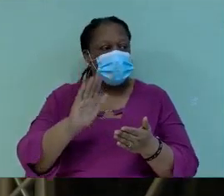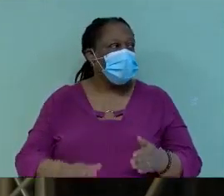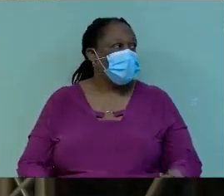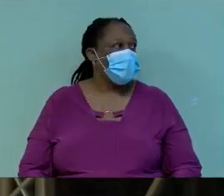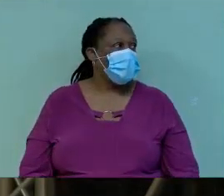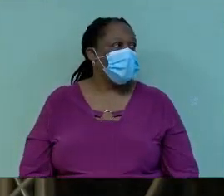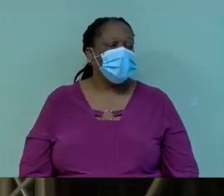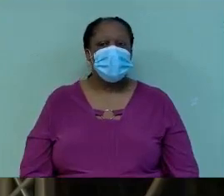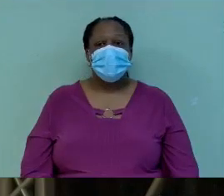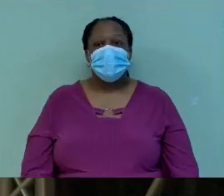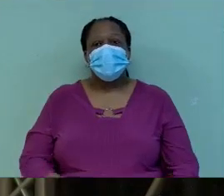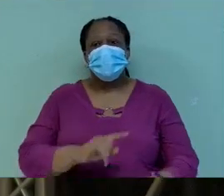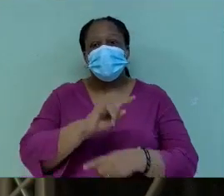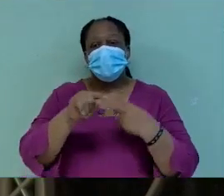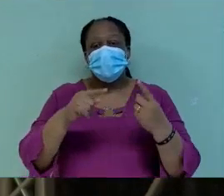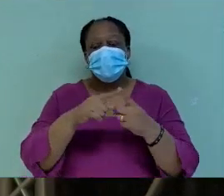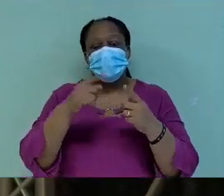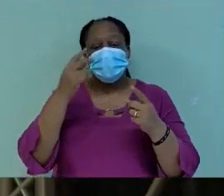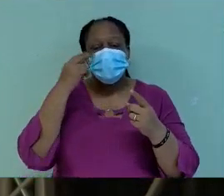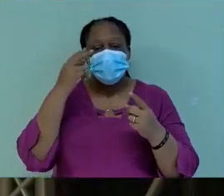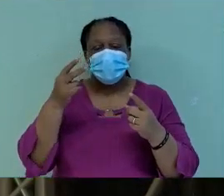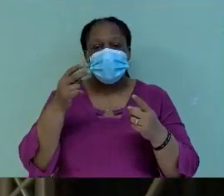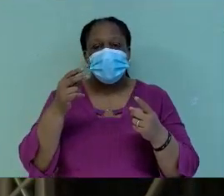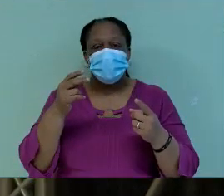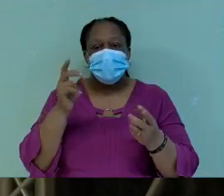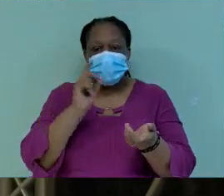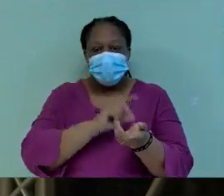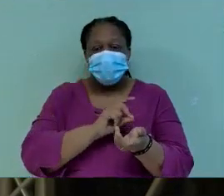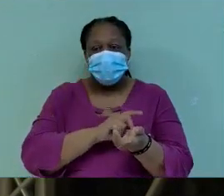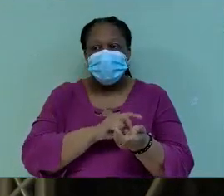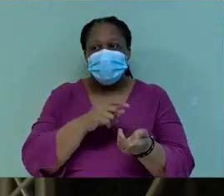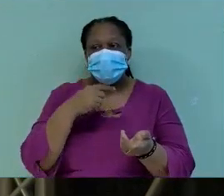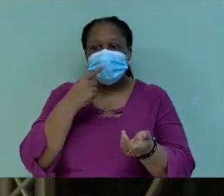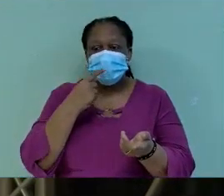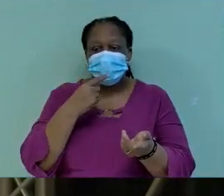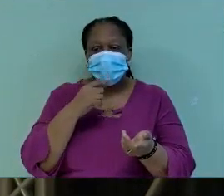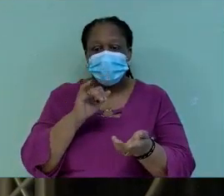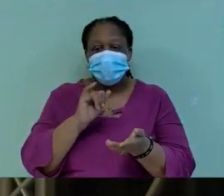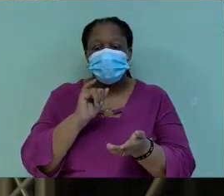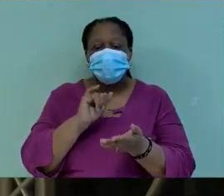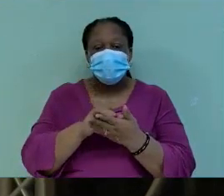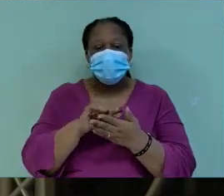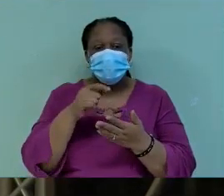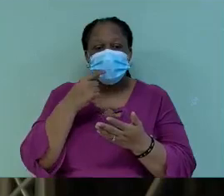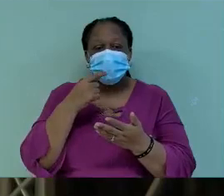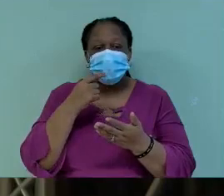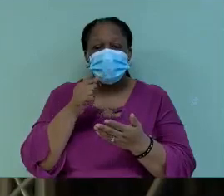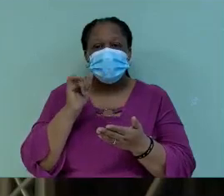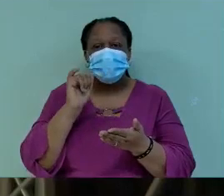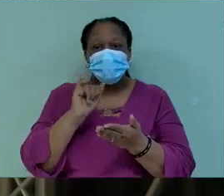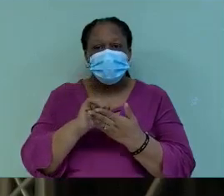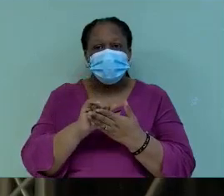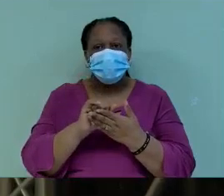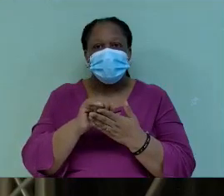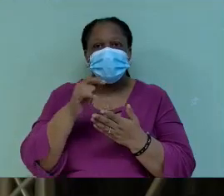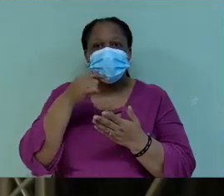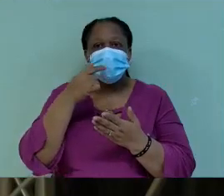expression of the students when Dr. Laws came down the steps and her herself